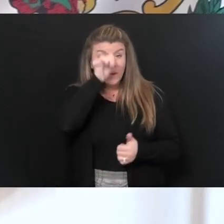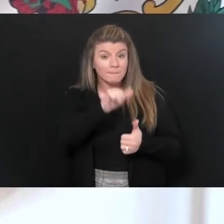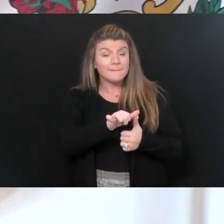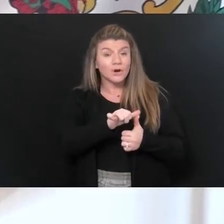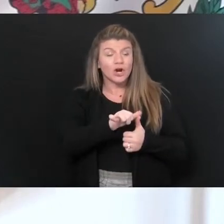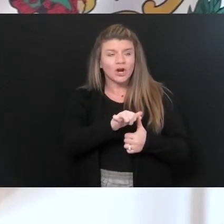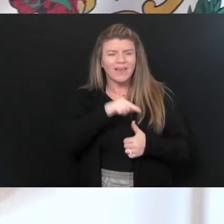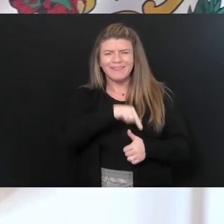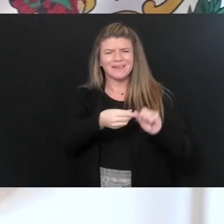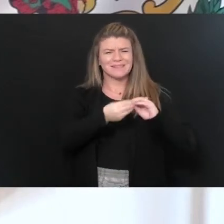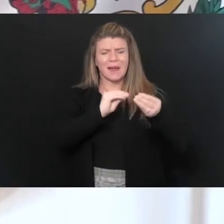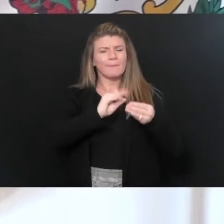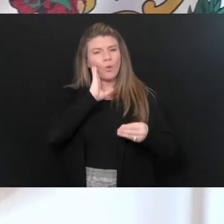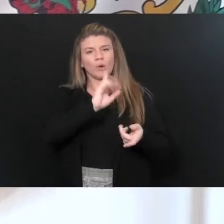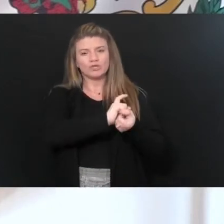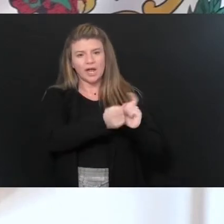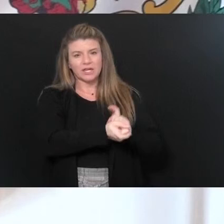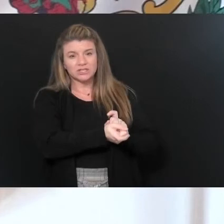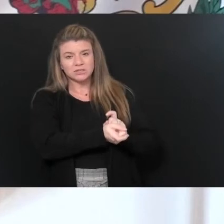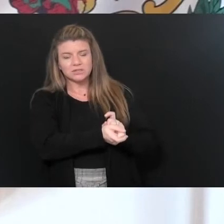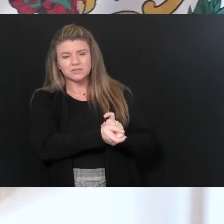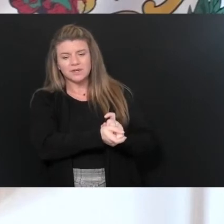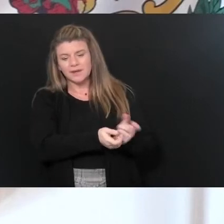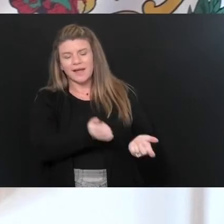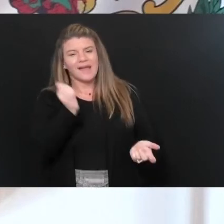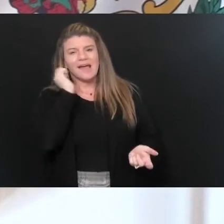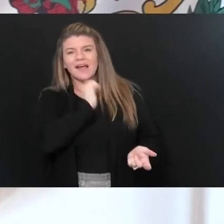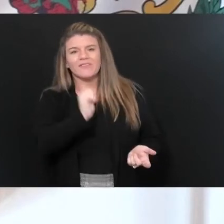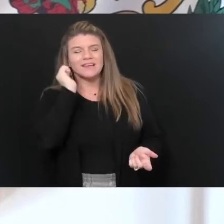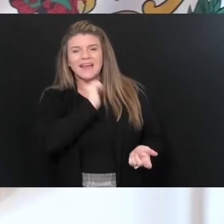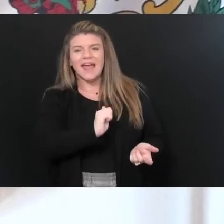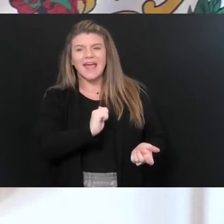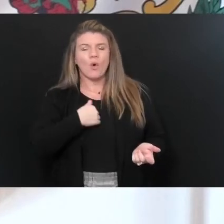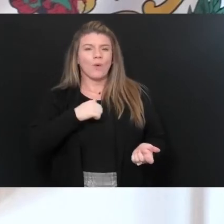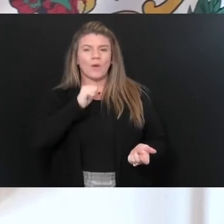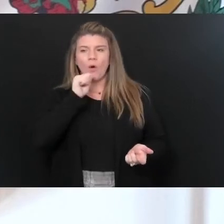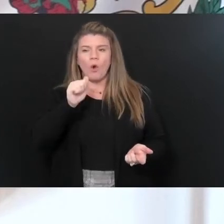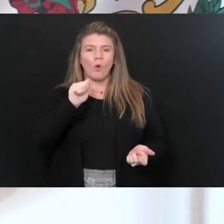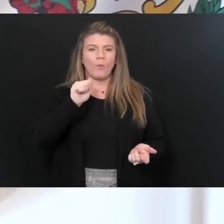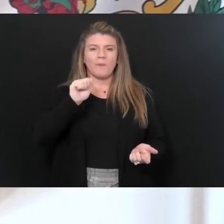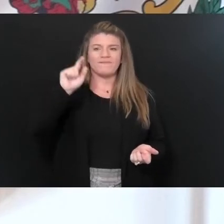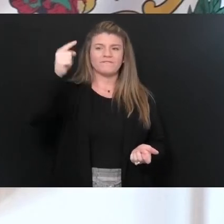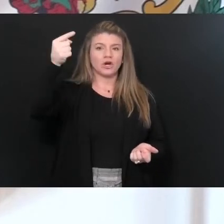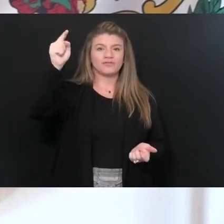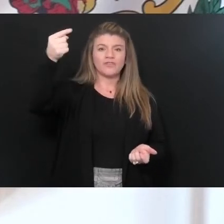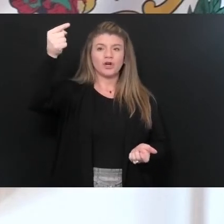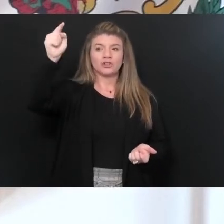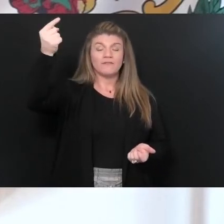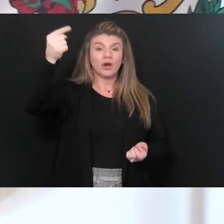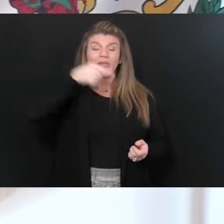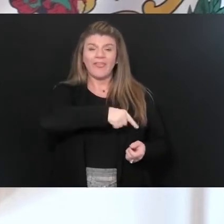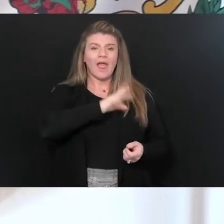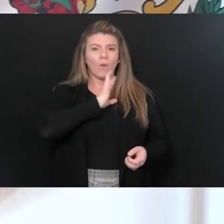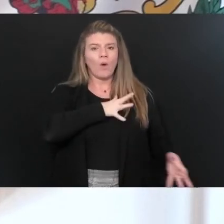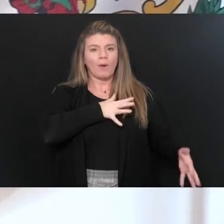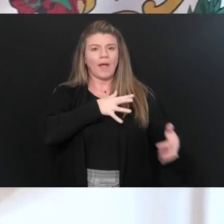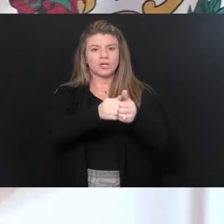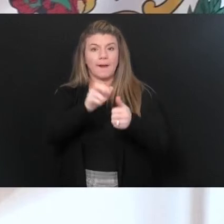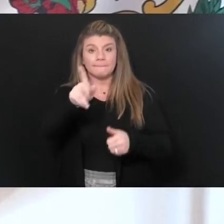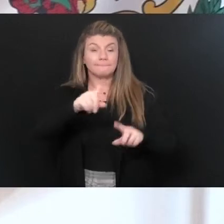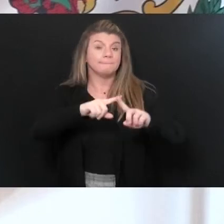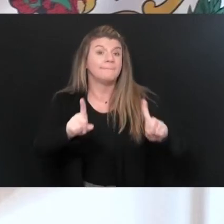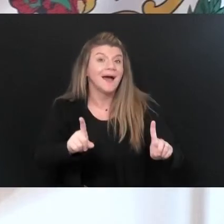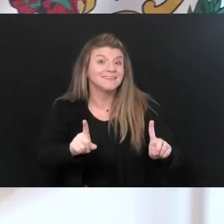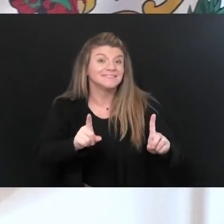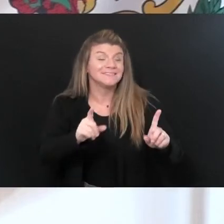rate will change every day. We won't end up the first in the nation when everybody just starts catching on and everything. But what we will